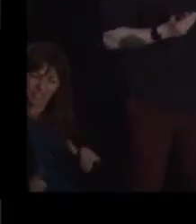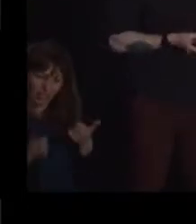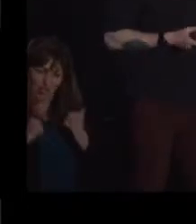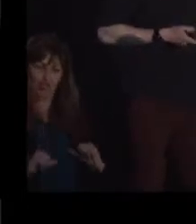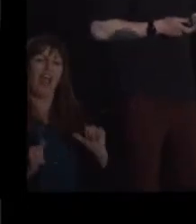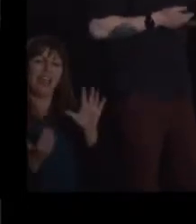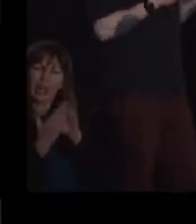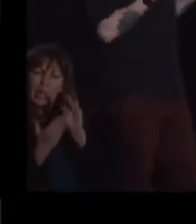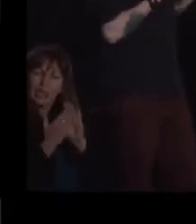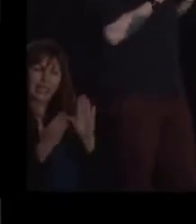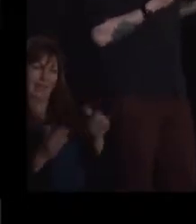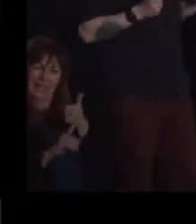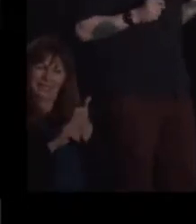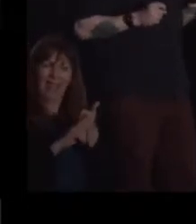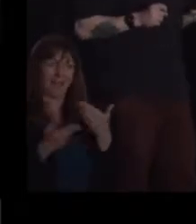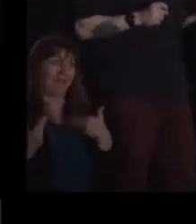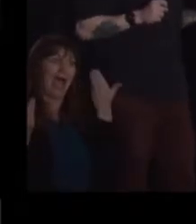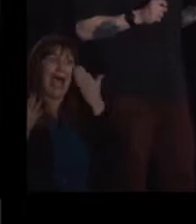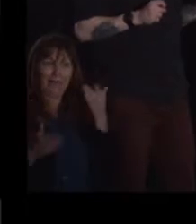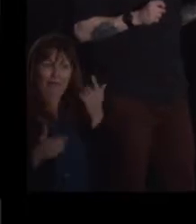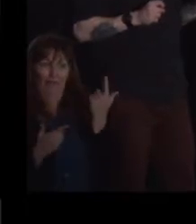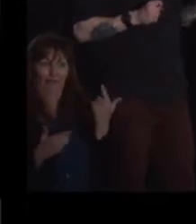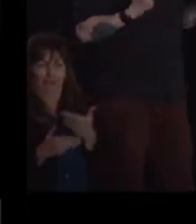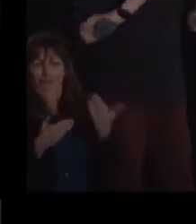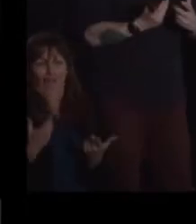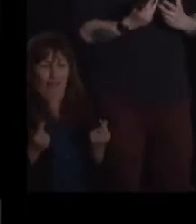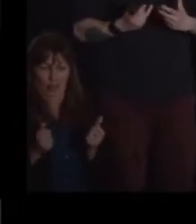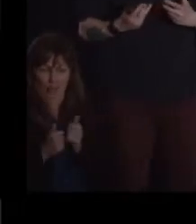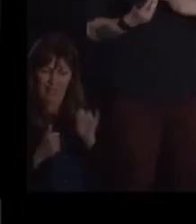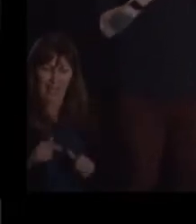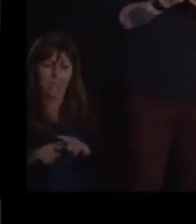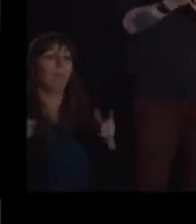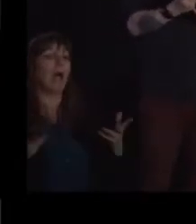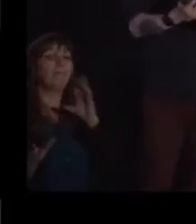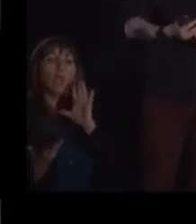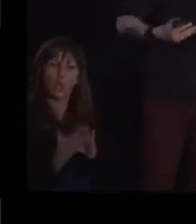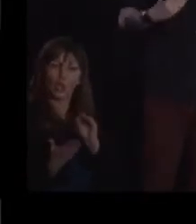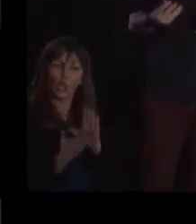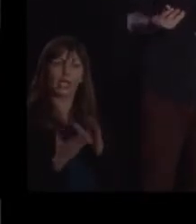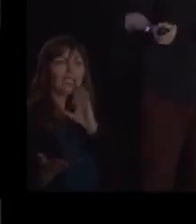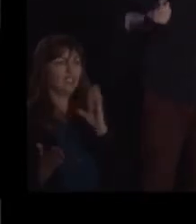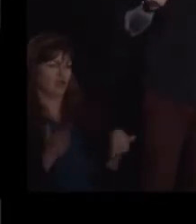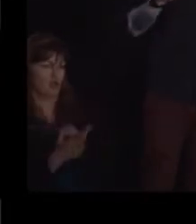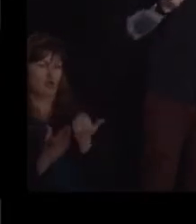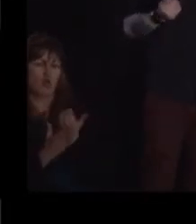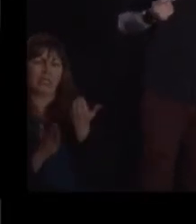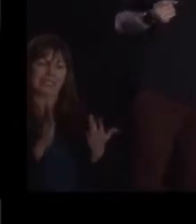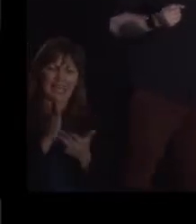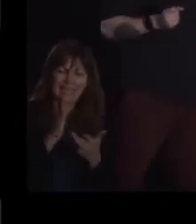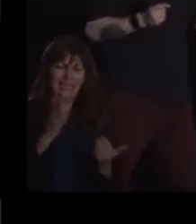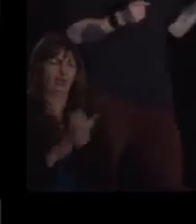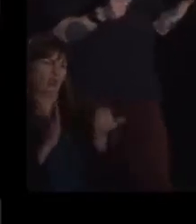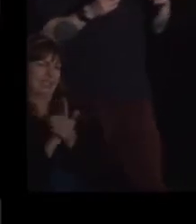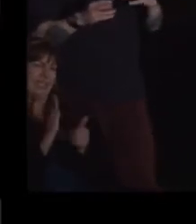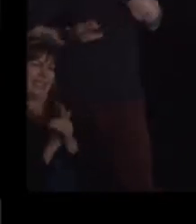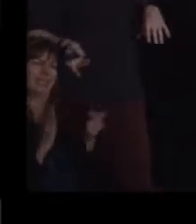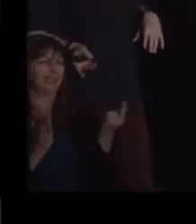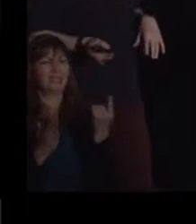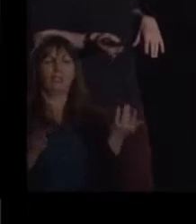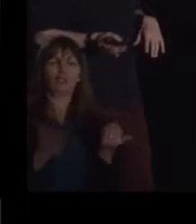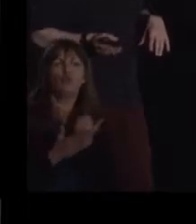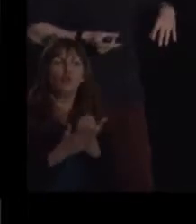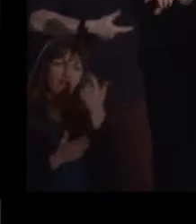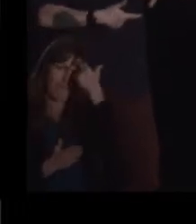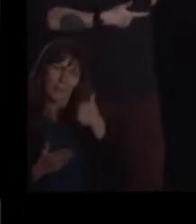just stuff for learning. And I don't know where it's going to go, but I'm learning. I'm learning a new technique. I'm learning a new skill. I'm learning a new discipline. It's like